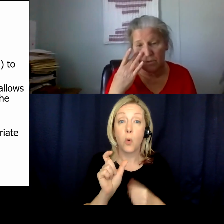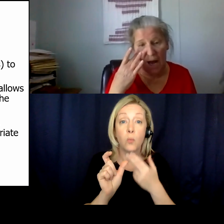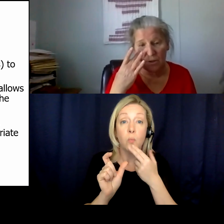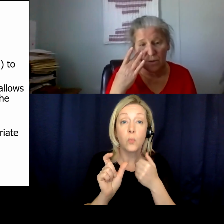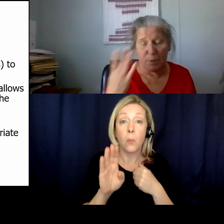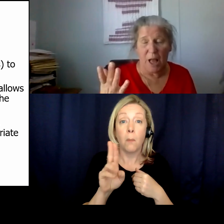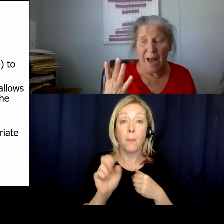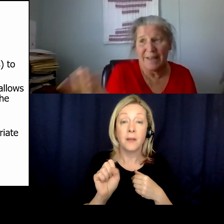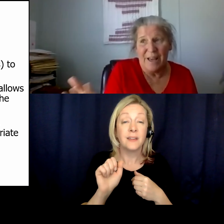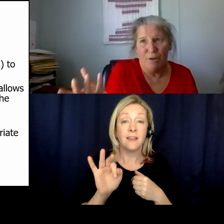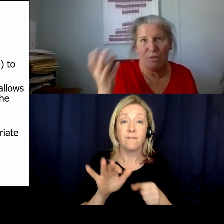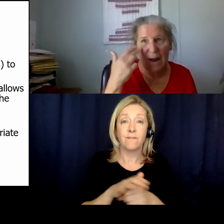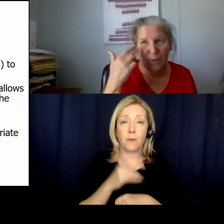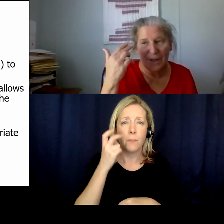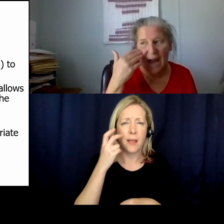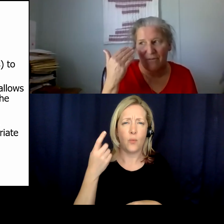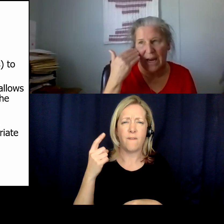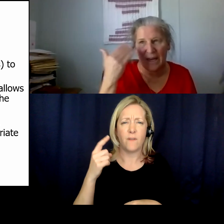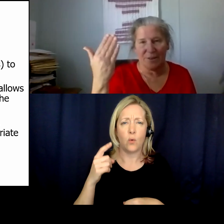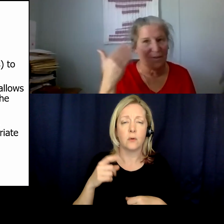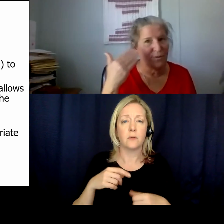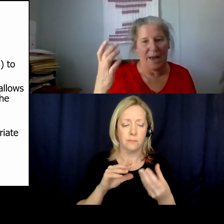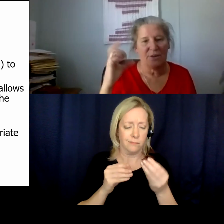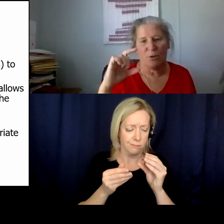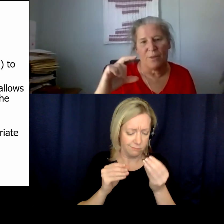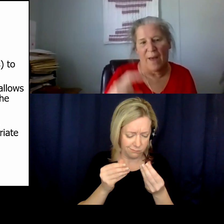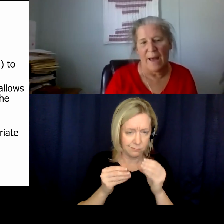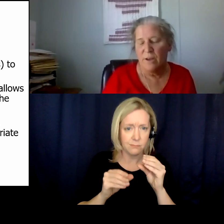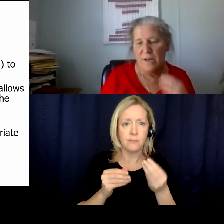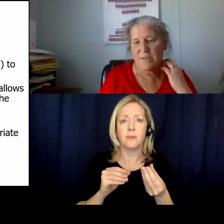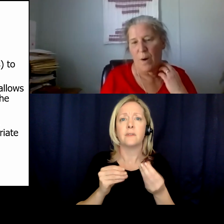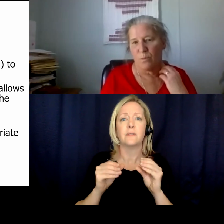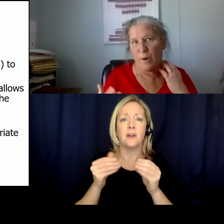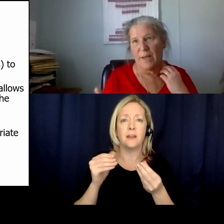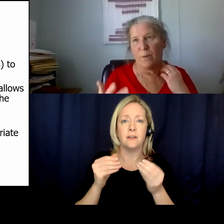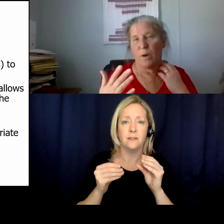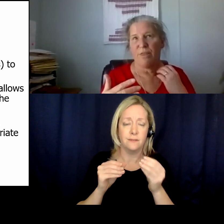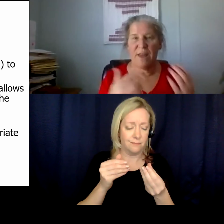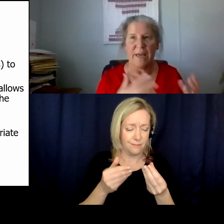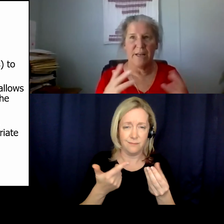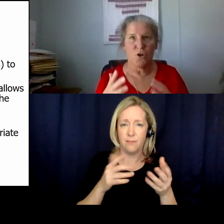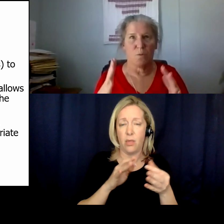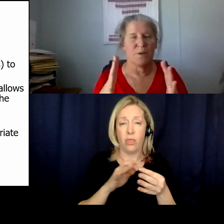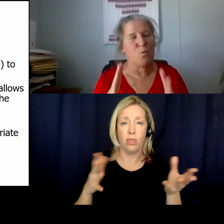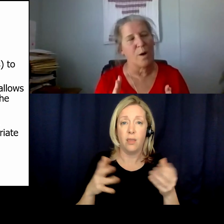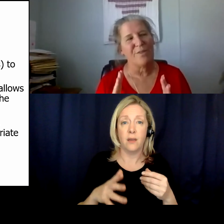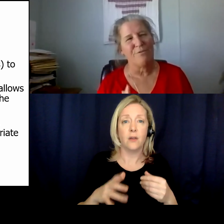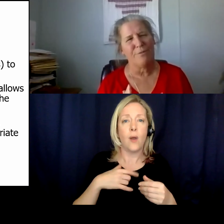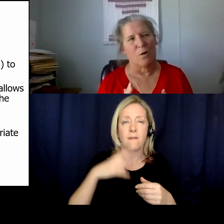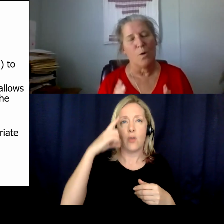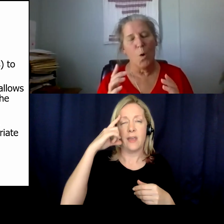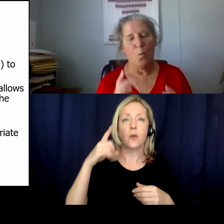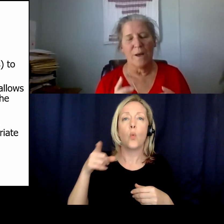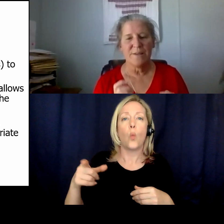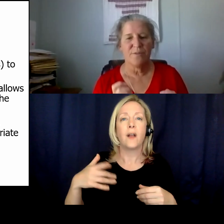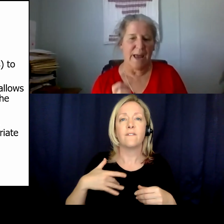a child who's blind, they wouldn't have any association with that. So I really want to think in terms of what do they